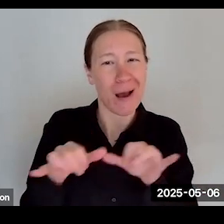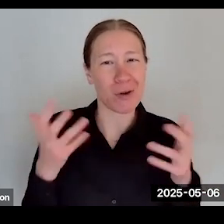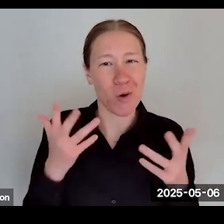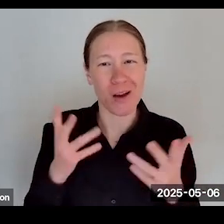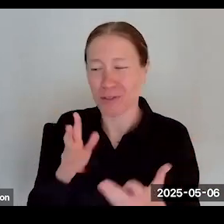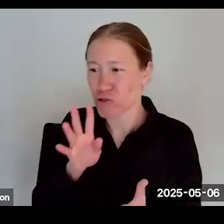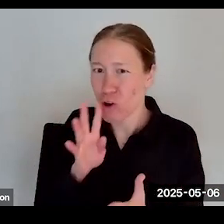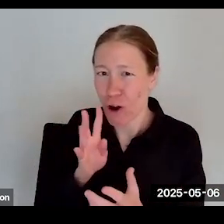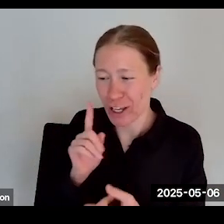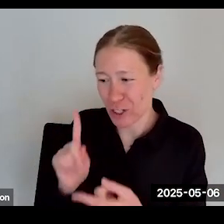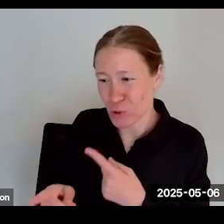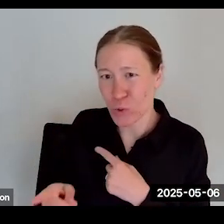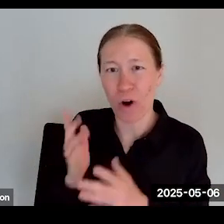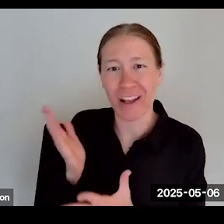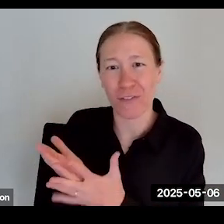the workday.